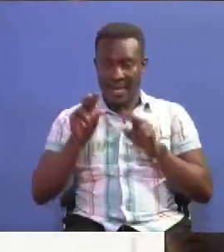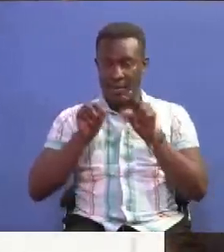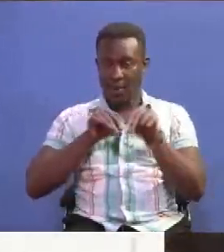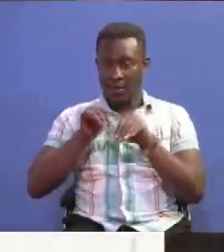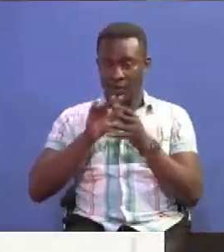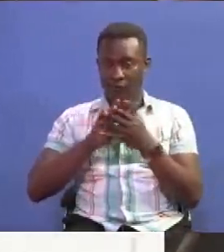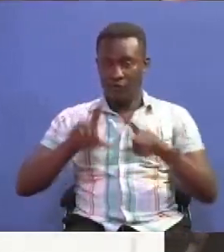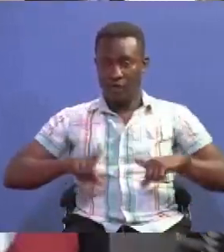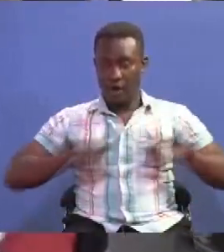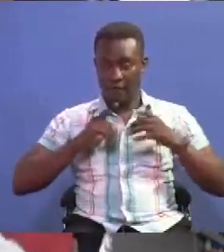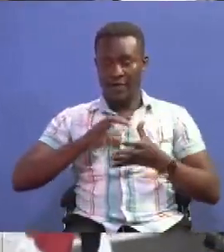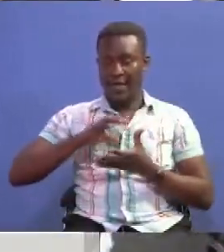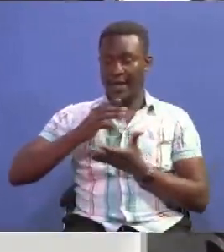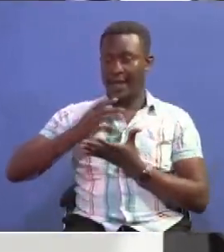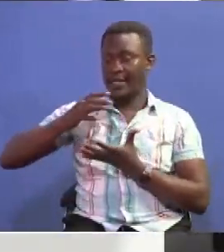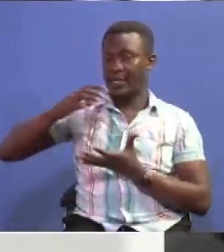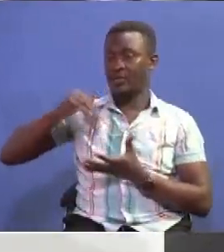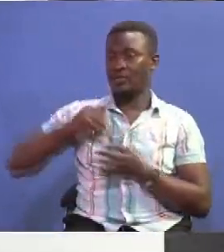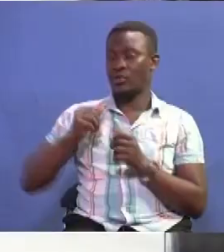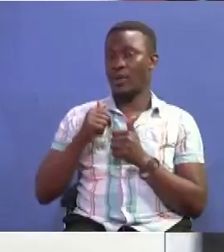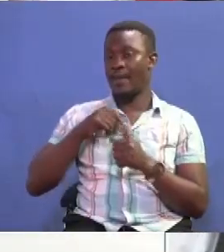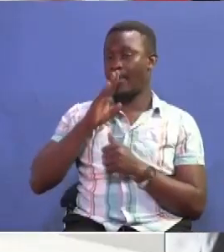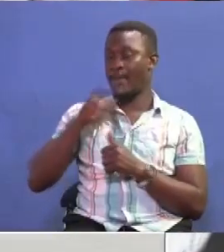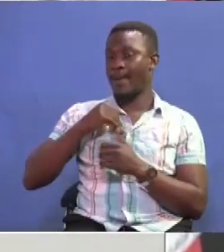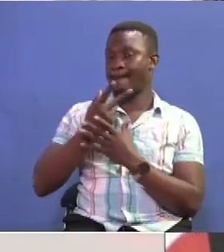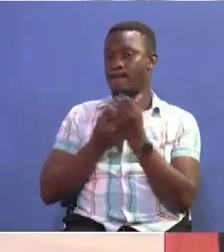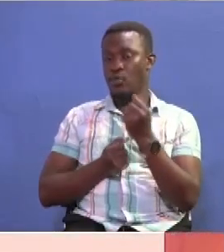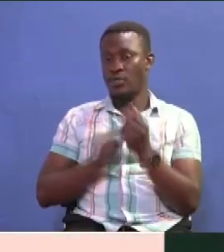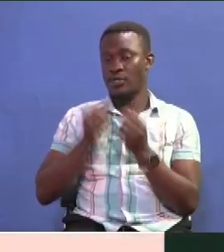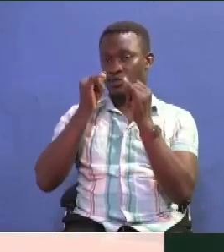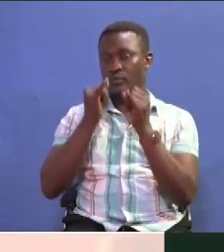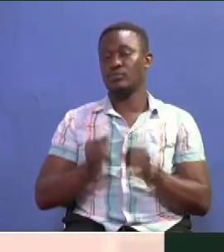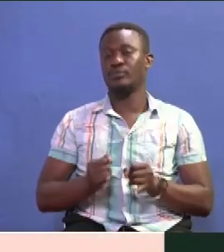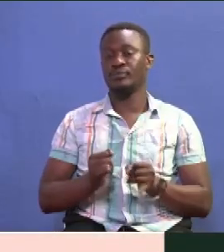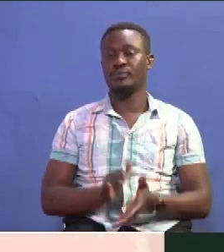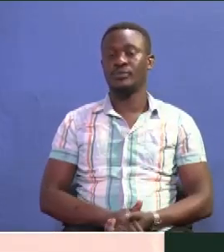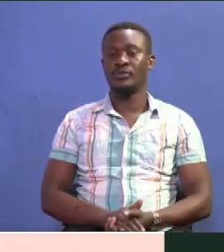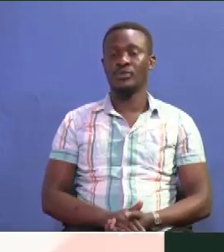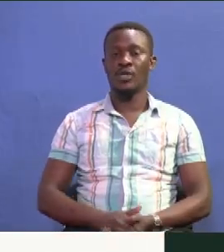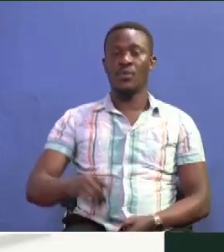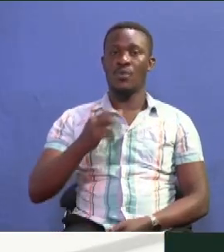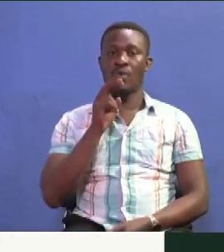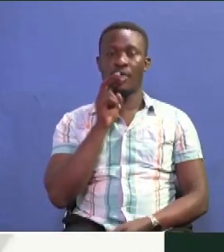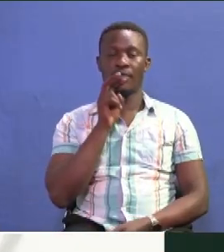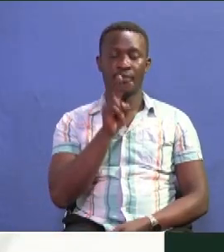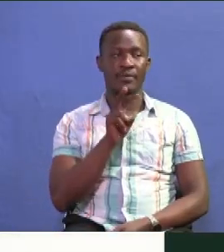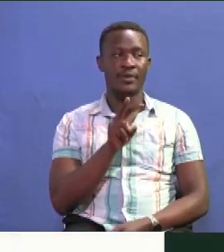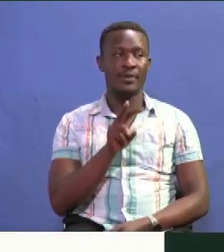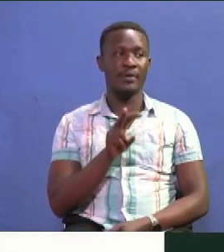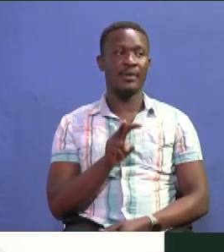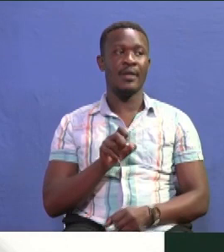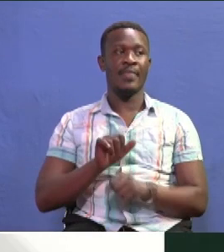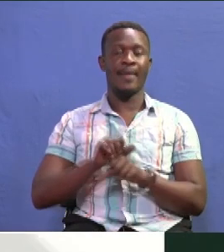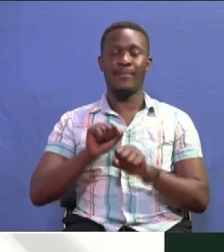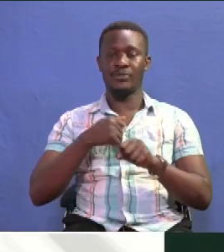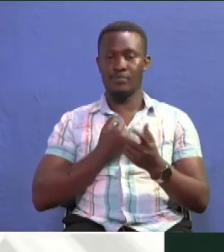life and increases well-being for both individuals and communities. We have seen the much that can